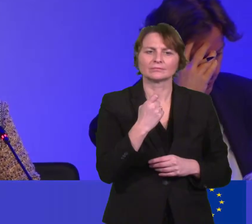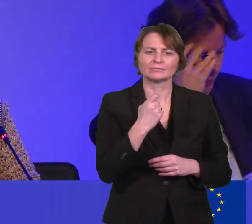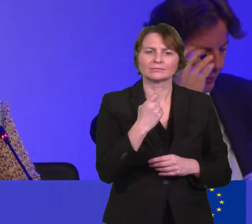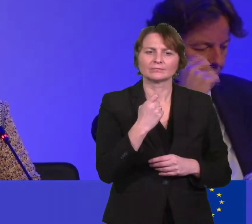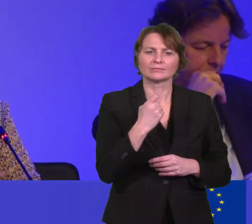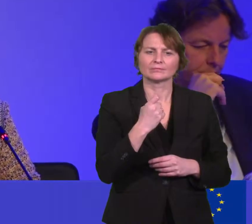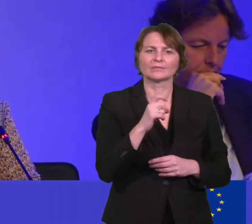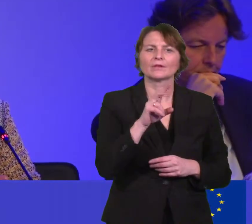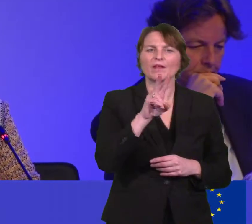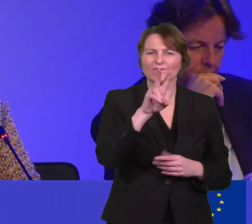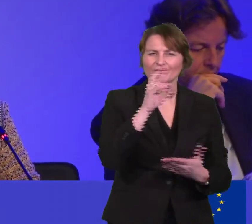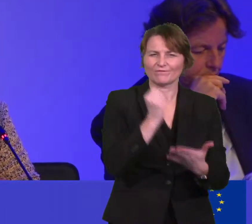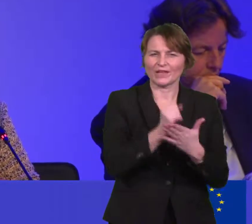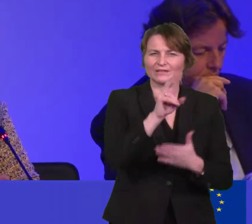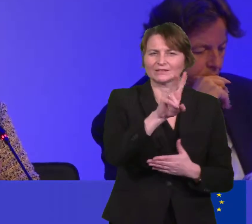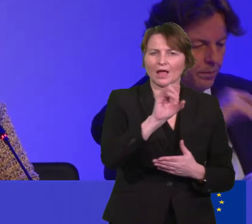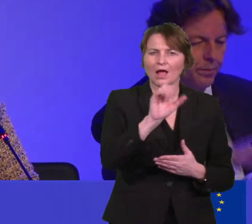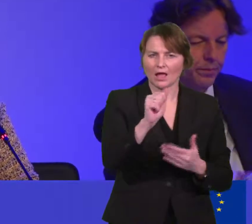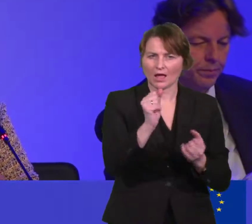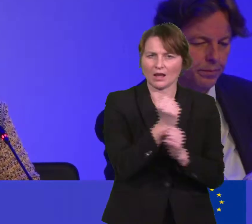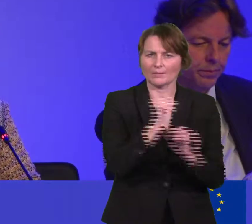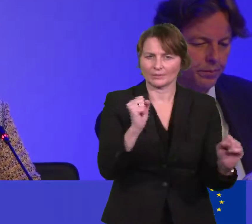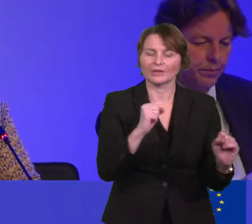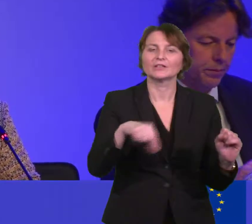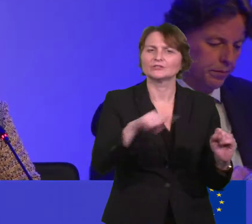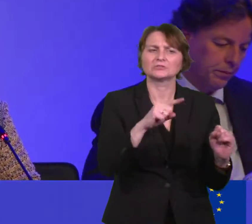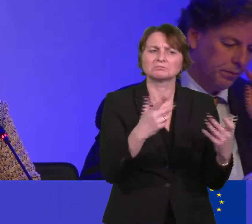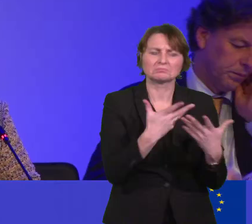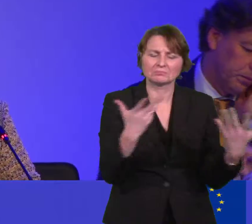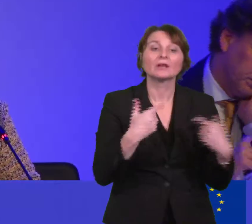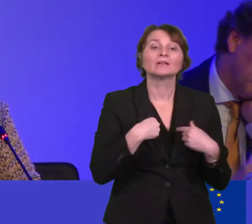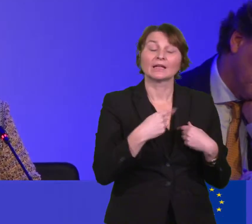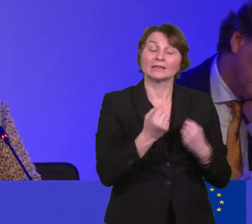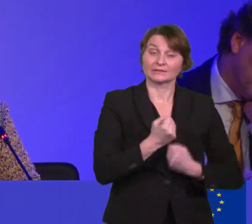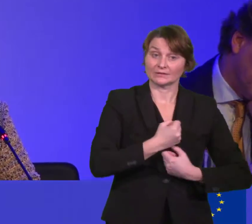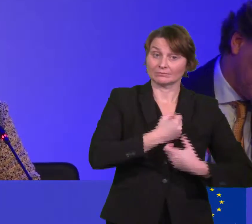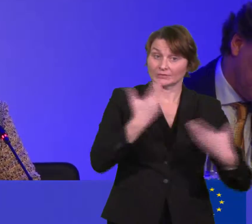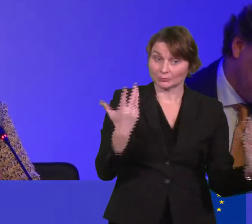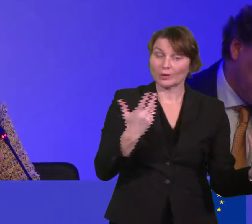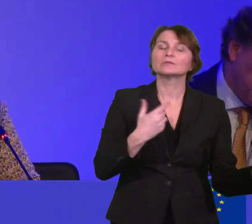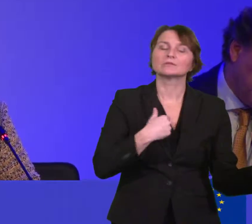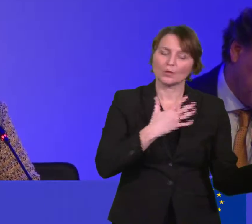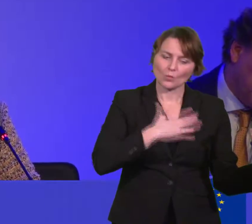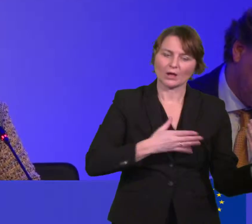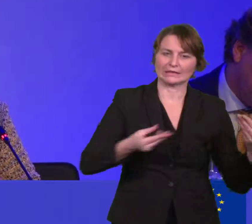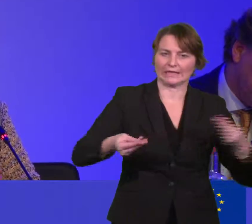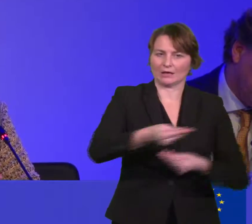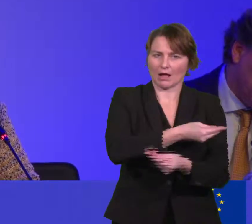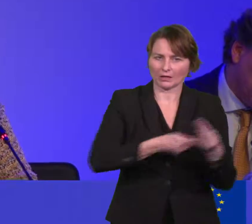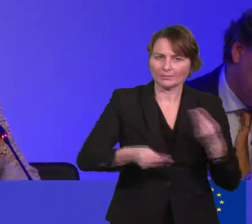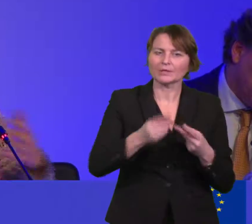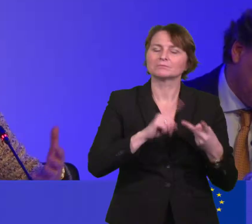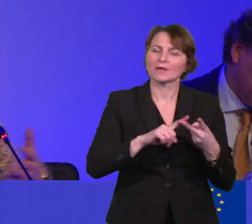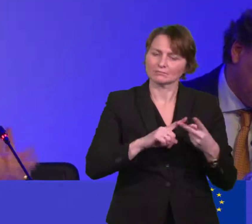neighborhood. The Commission has expressed its view that it is for the benefit of the economies and for the support